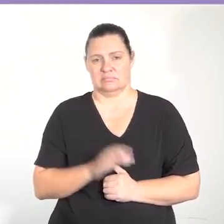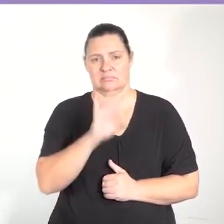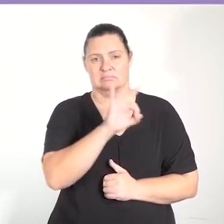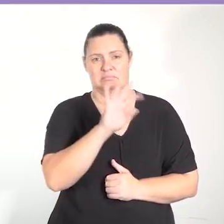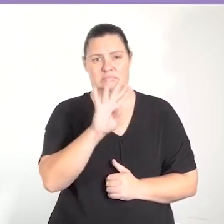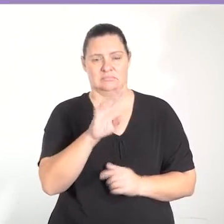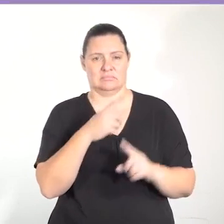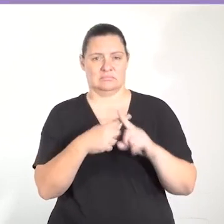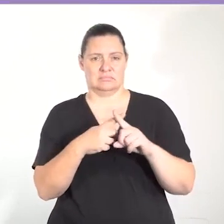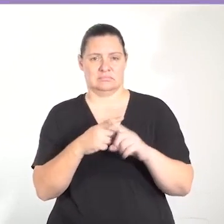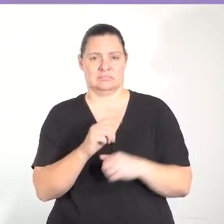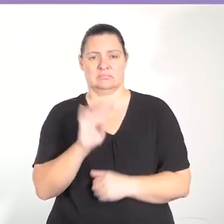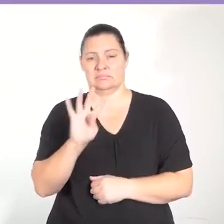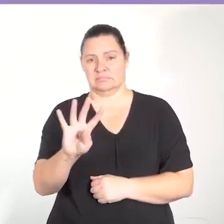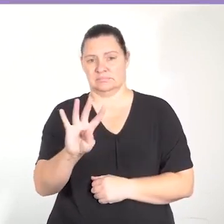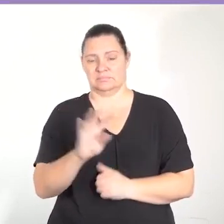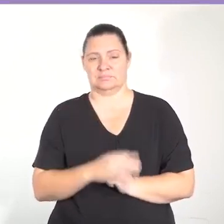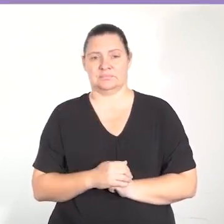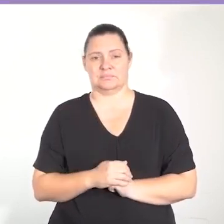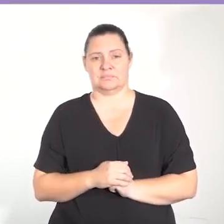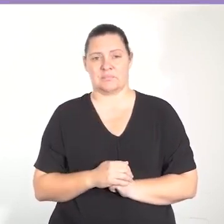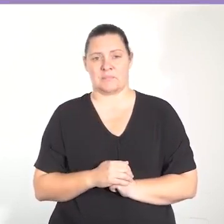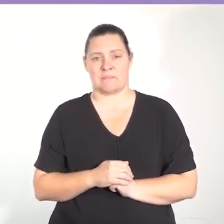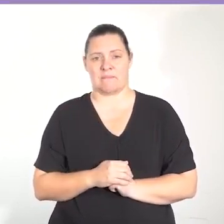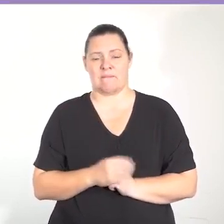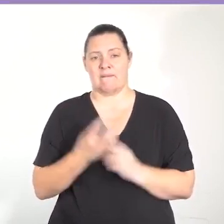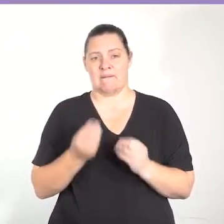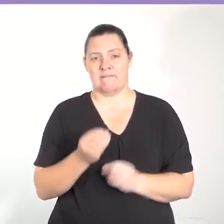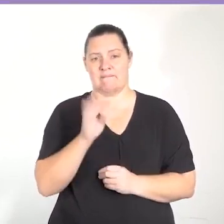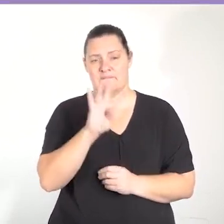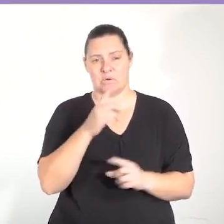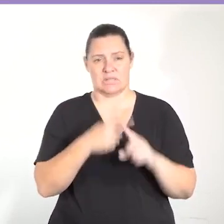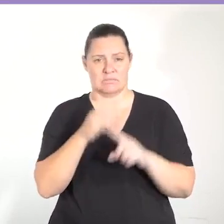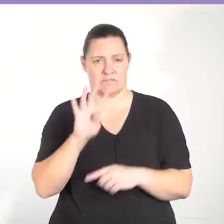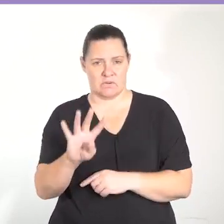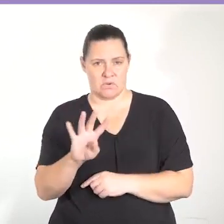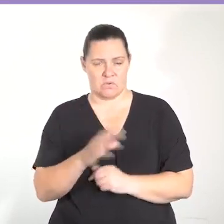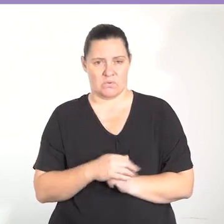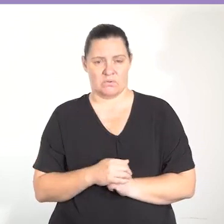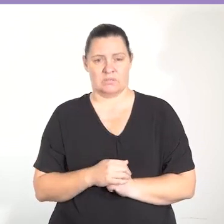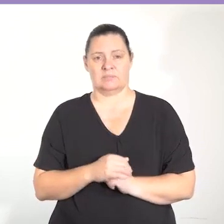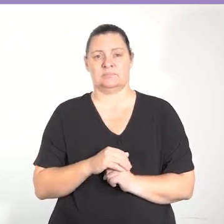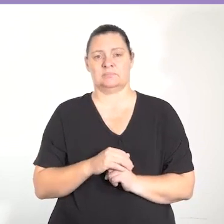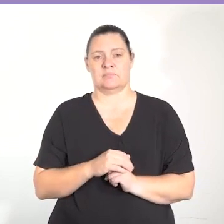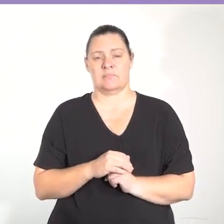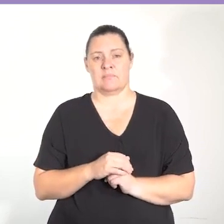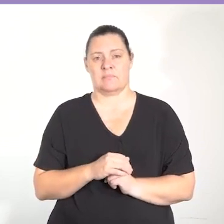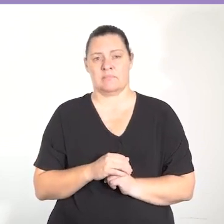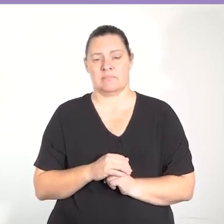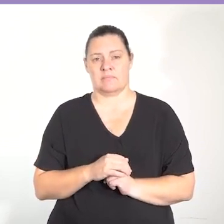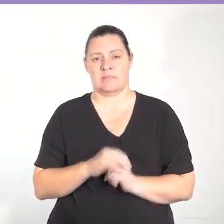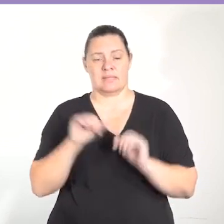So 34 multiplied by 4. We have 4 multiplied by 4, which gives us